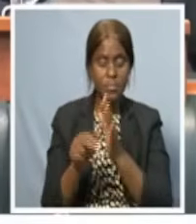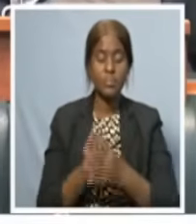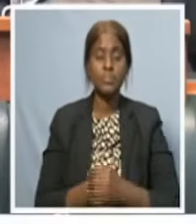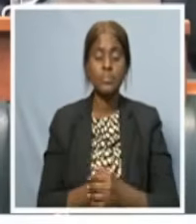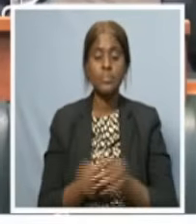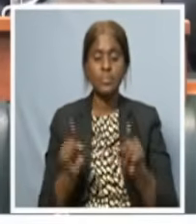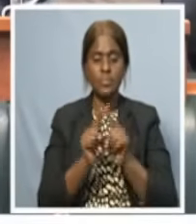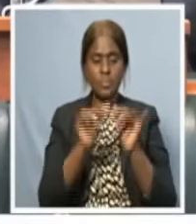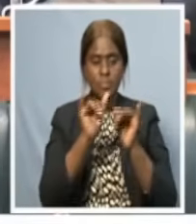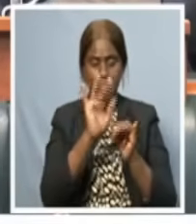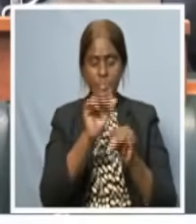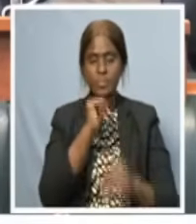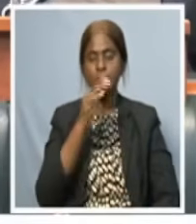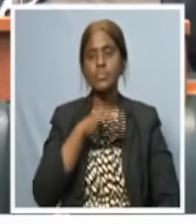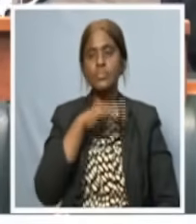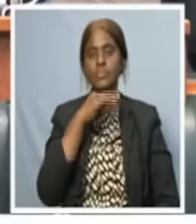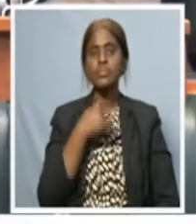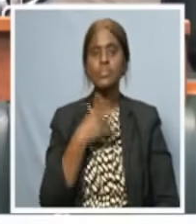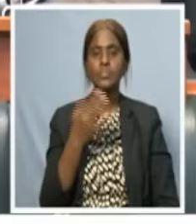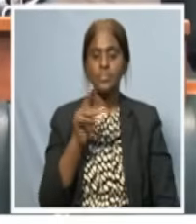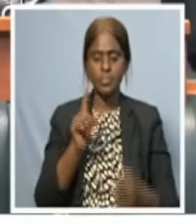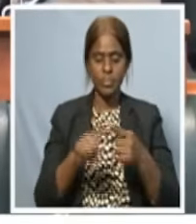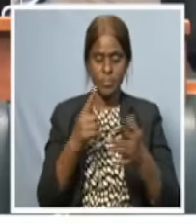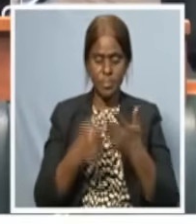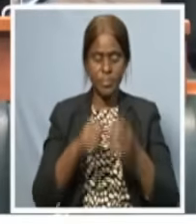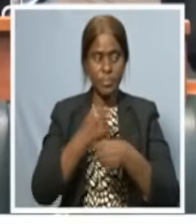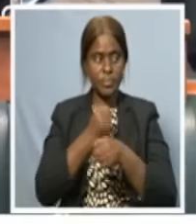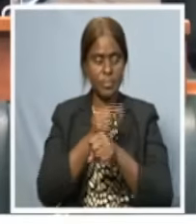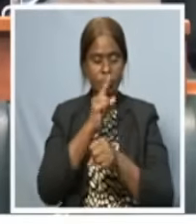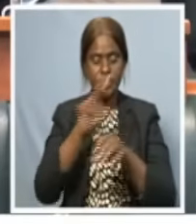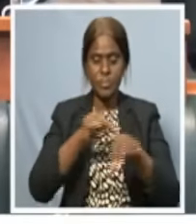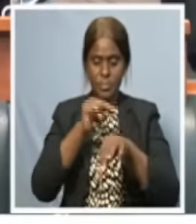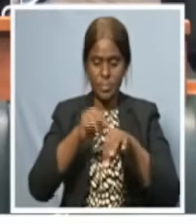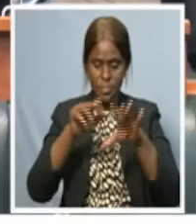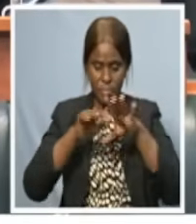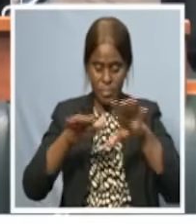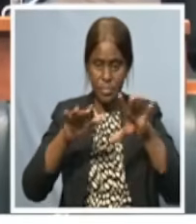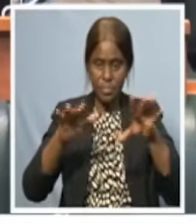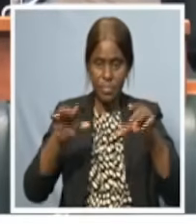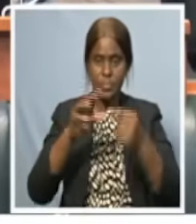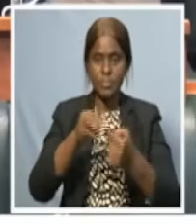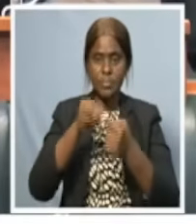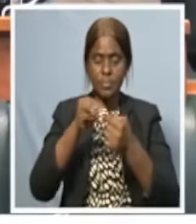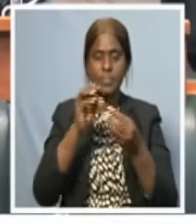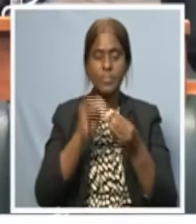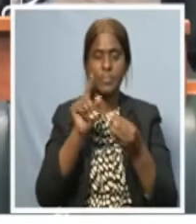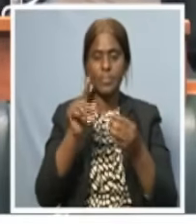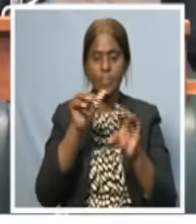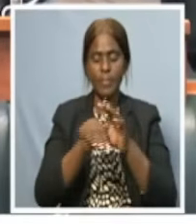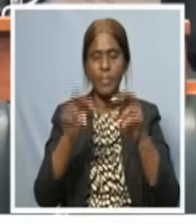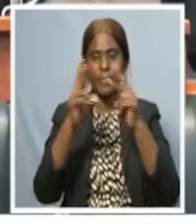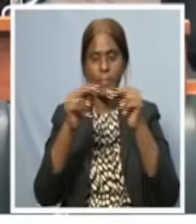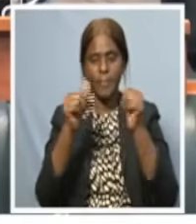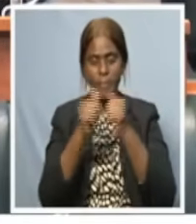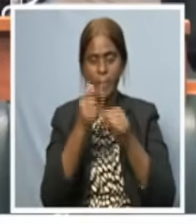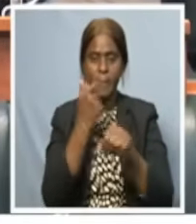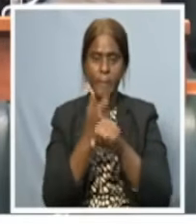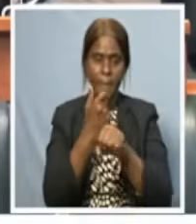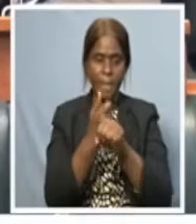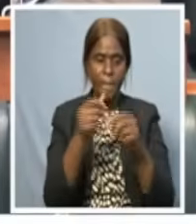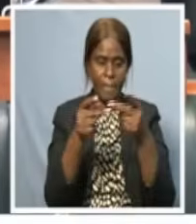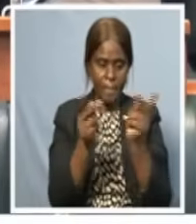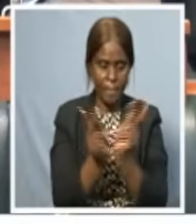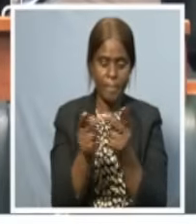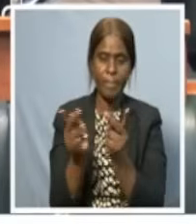dollars remained insufficient to ensure nationwide coverage, particularly in rural and